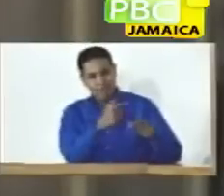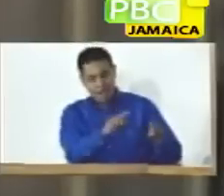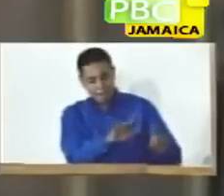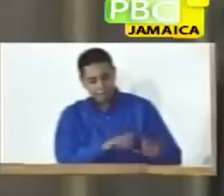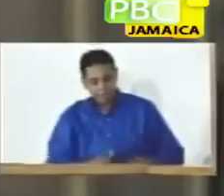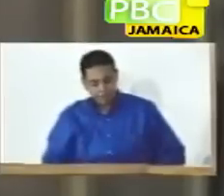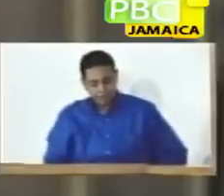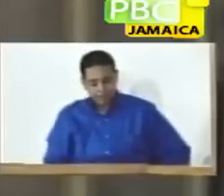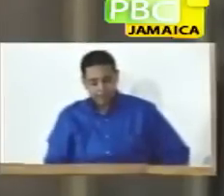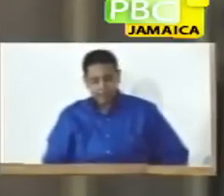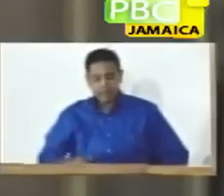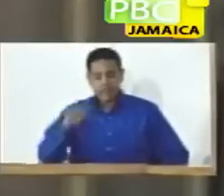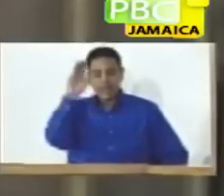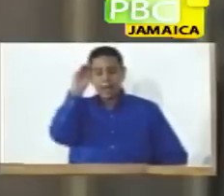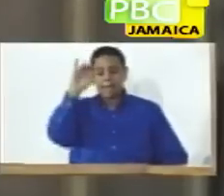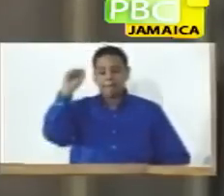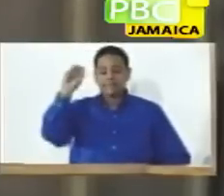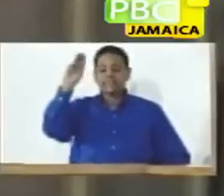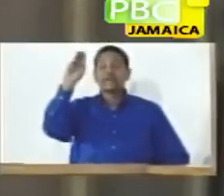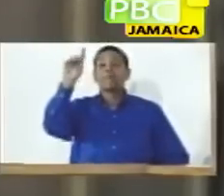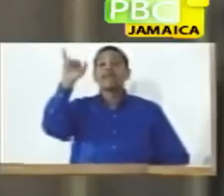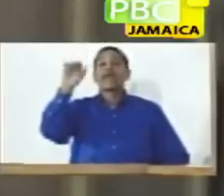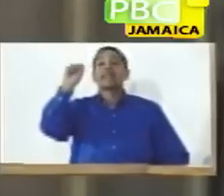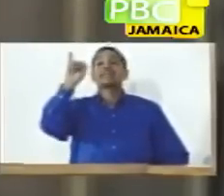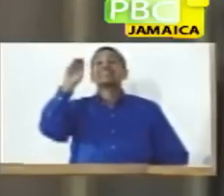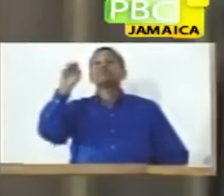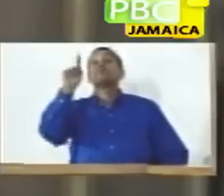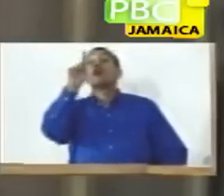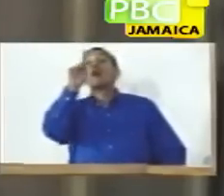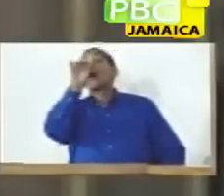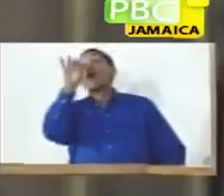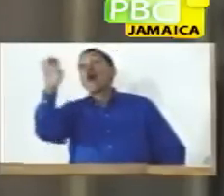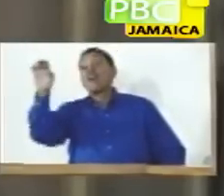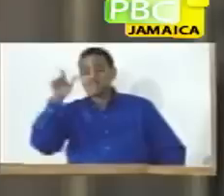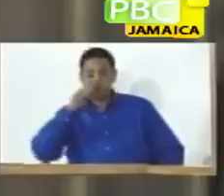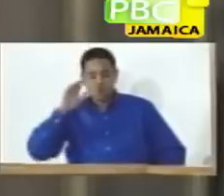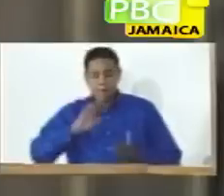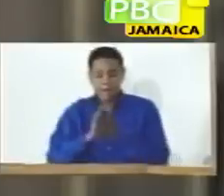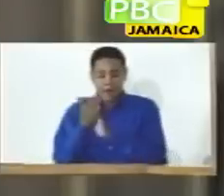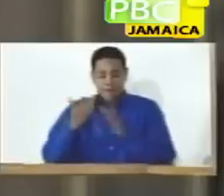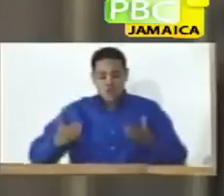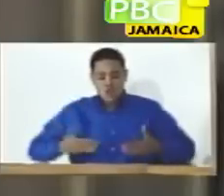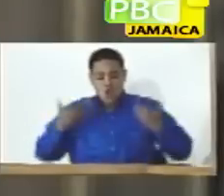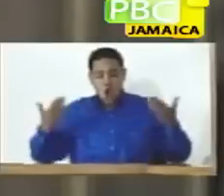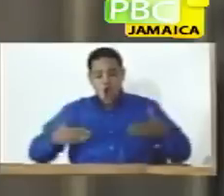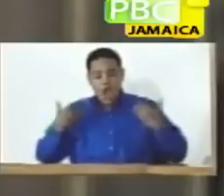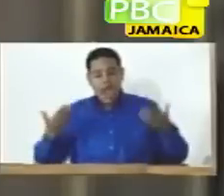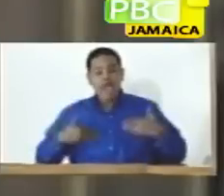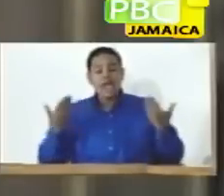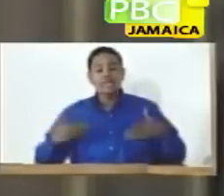and Miss Michaela Simpson Coffey, who became the youngest artist